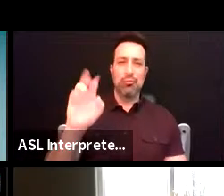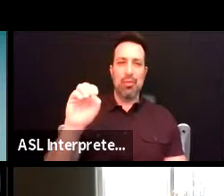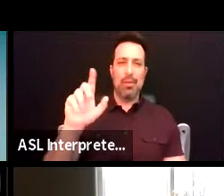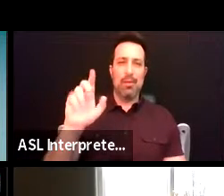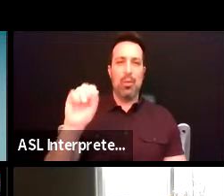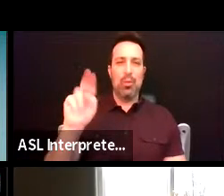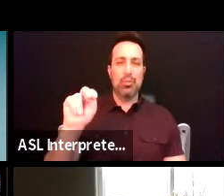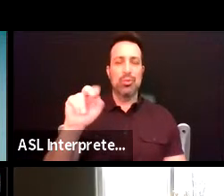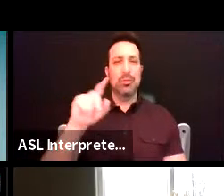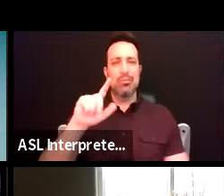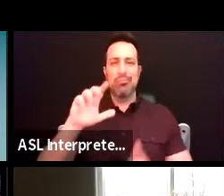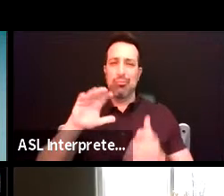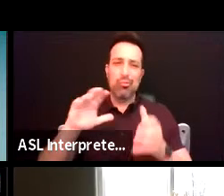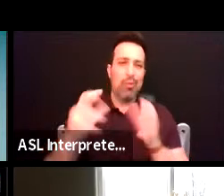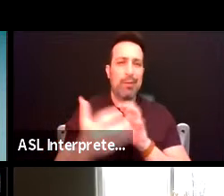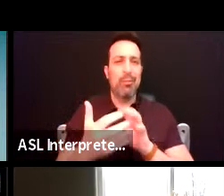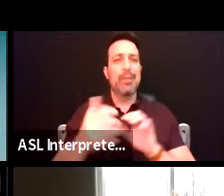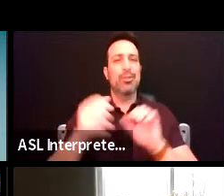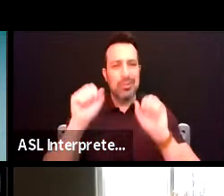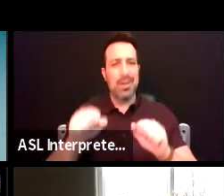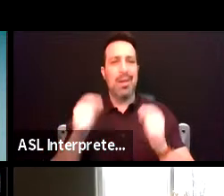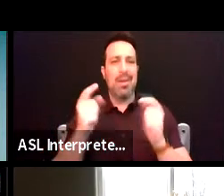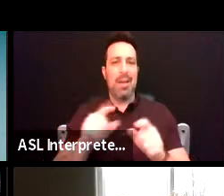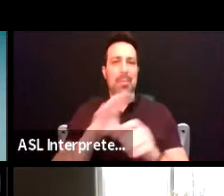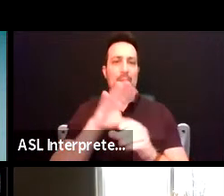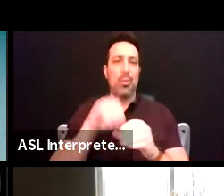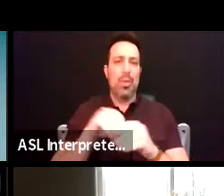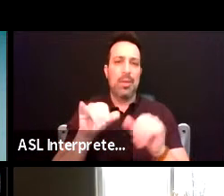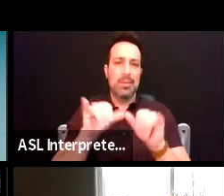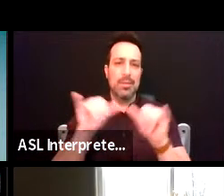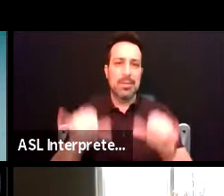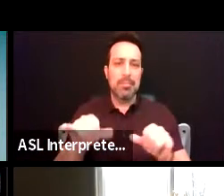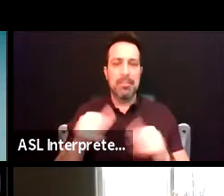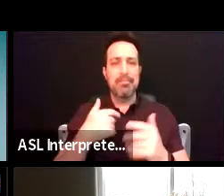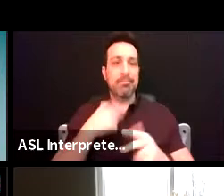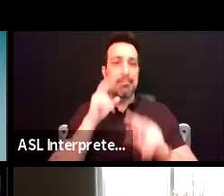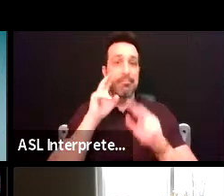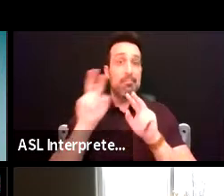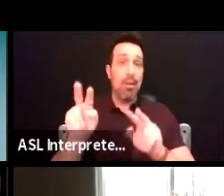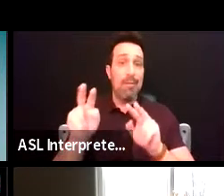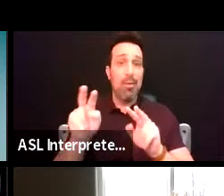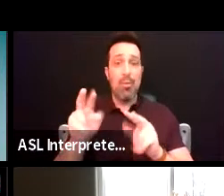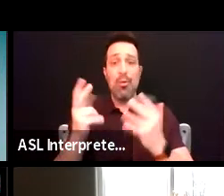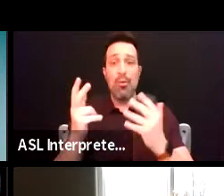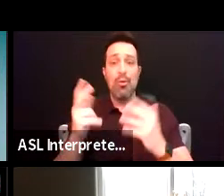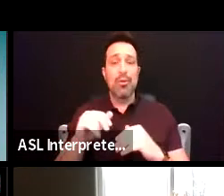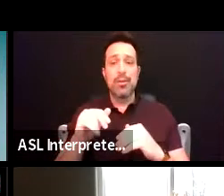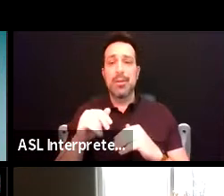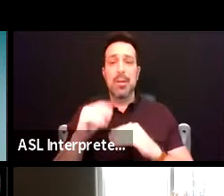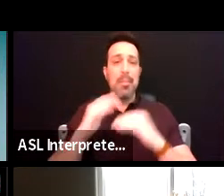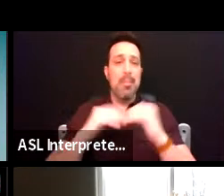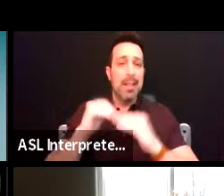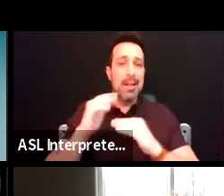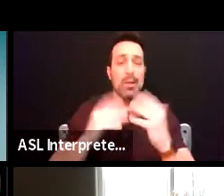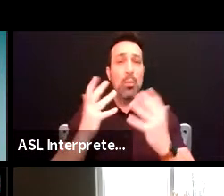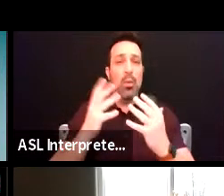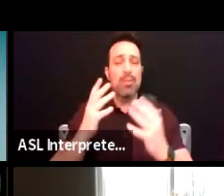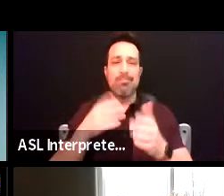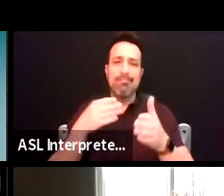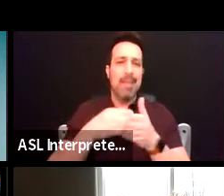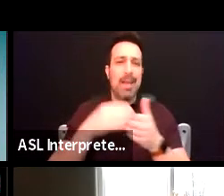transformation can happen within systems. And I look forward to building sort of anti-racism,